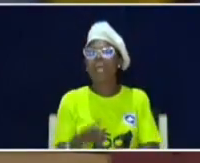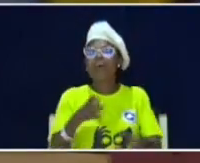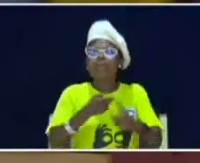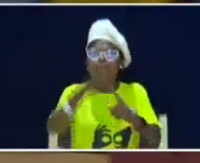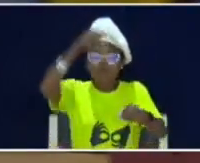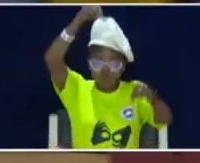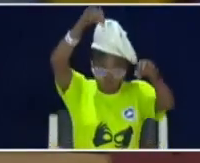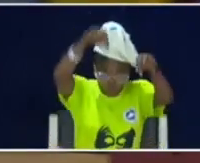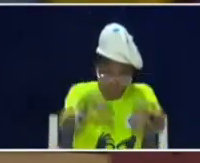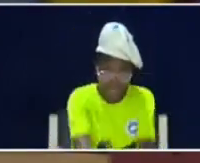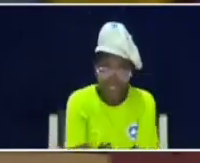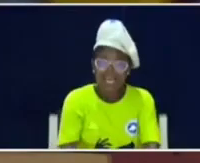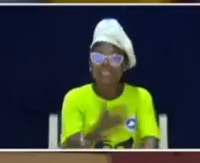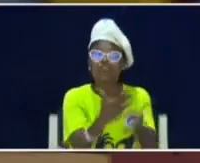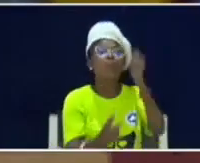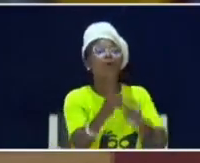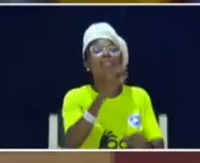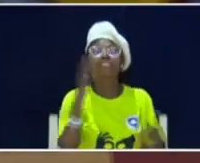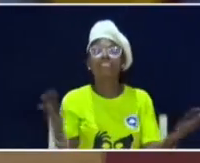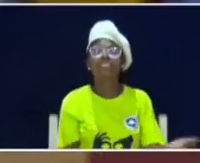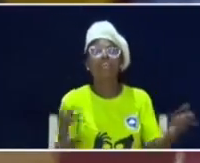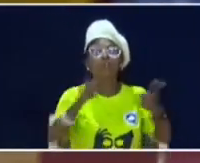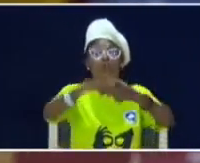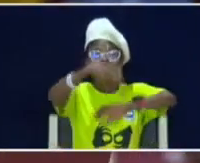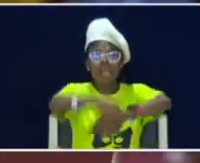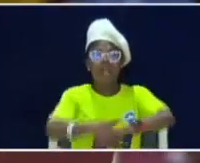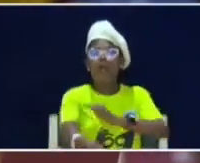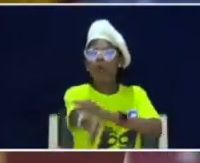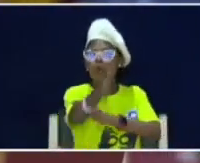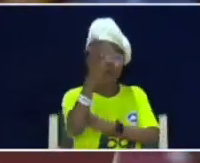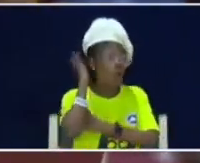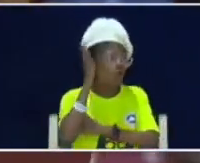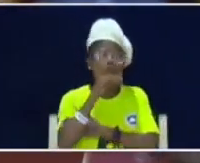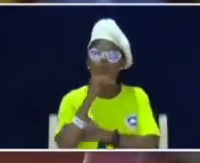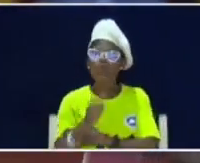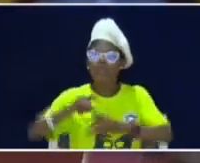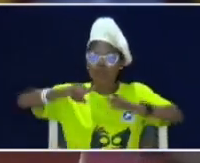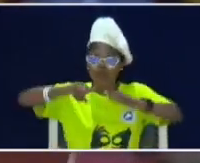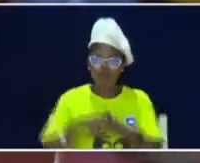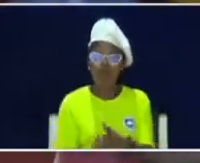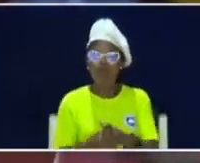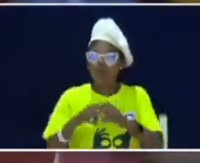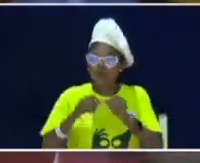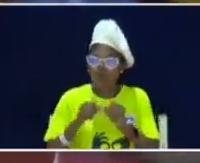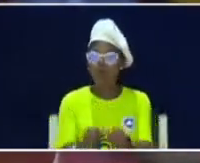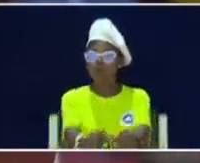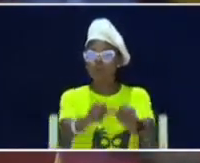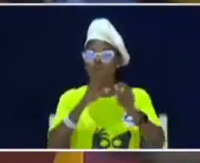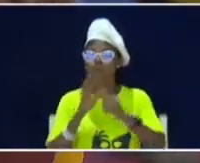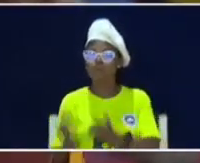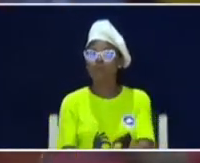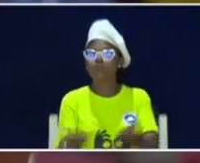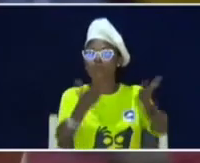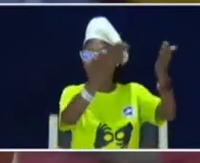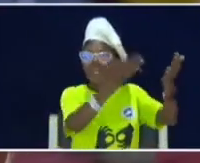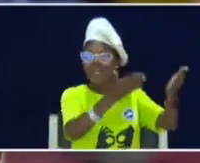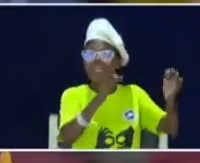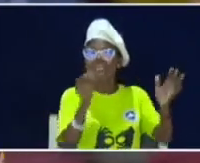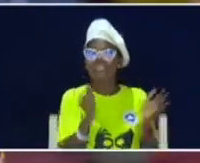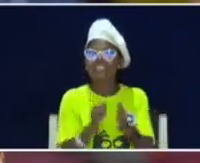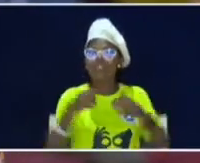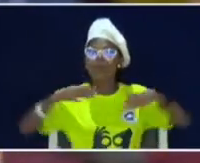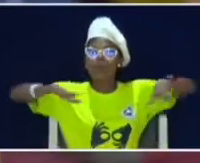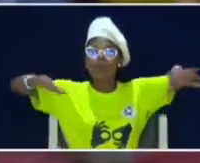someone here tonight. The Lord begins to bear you on his wings and give you speed that is